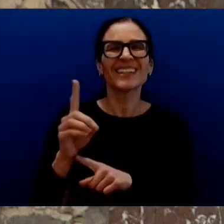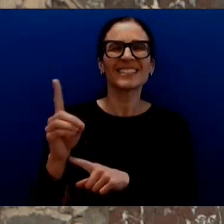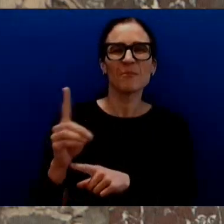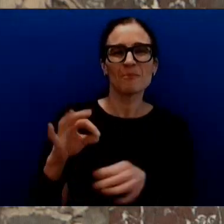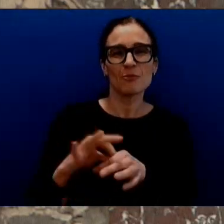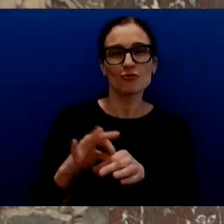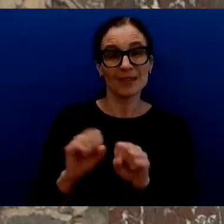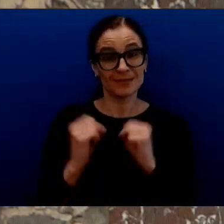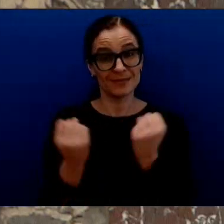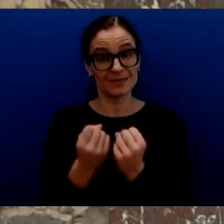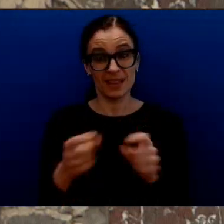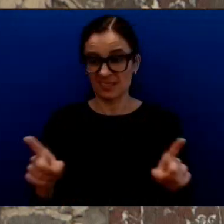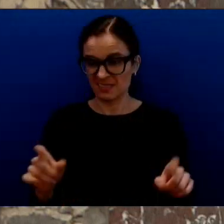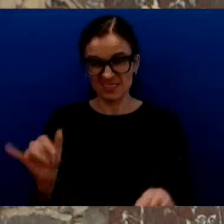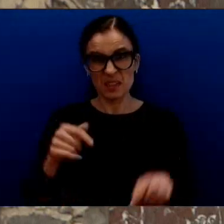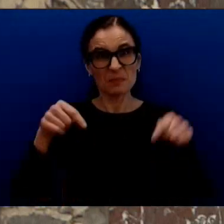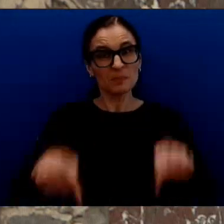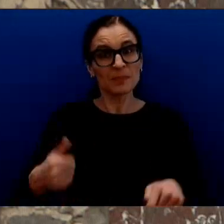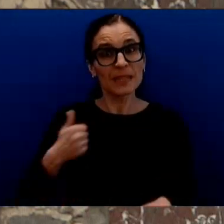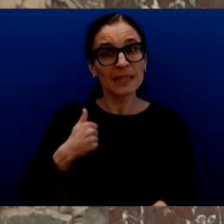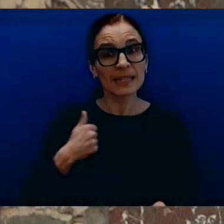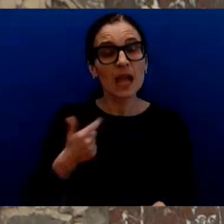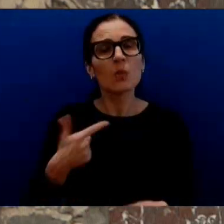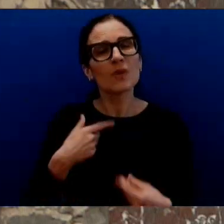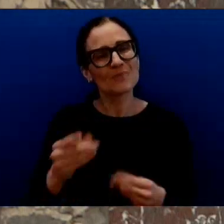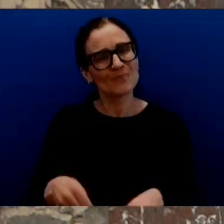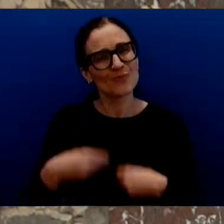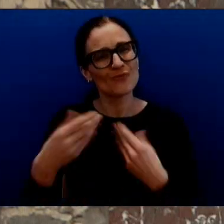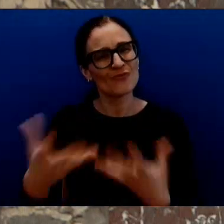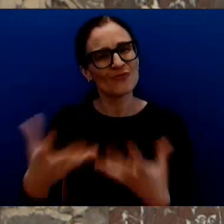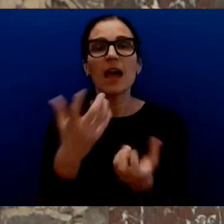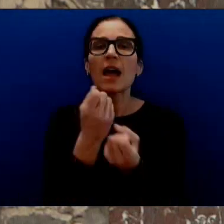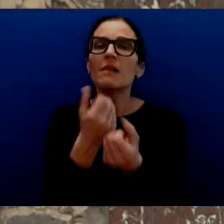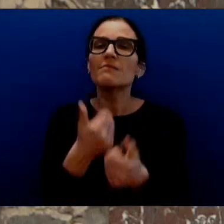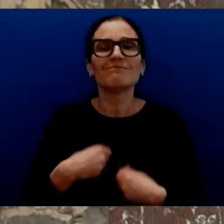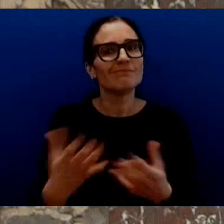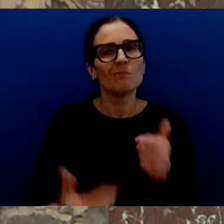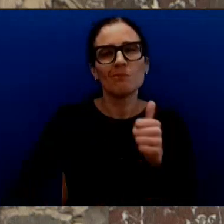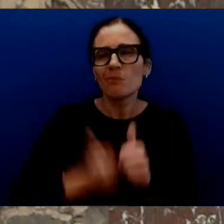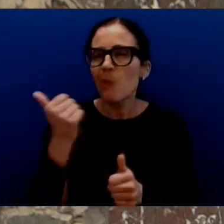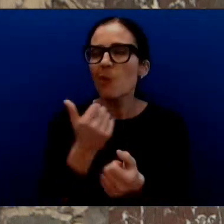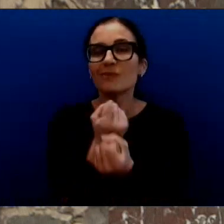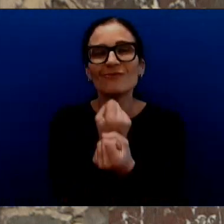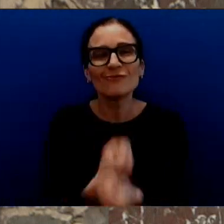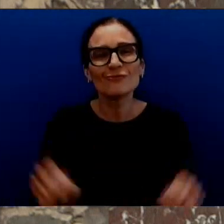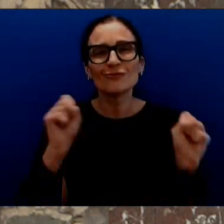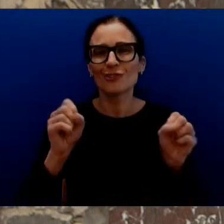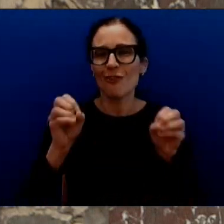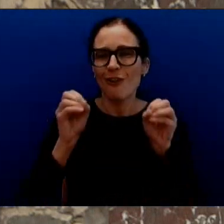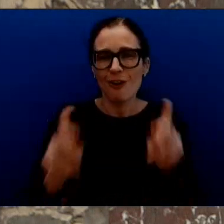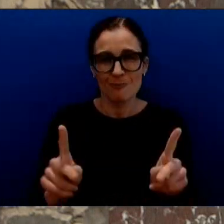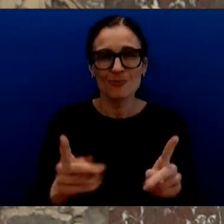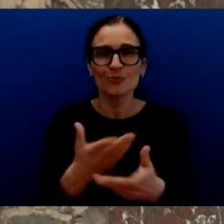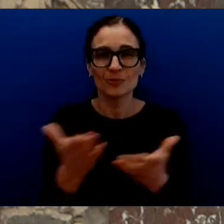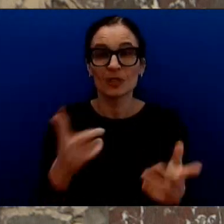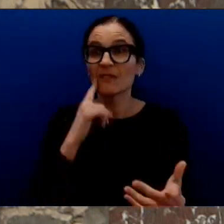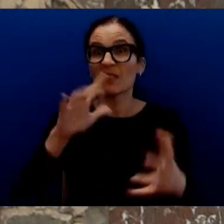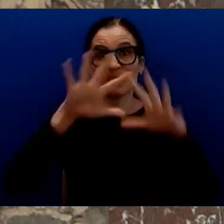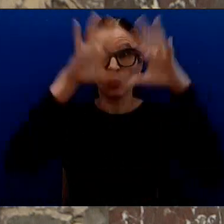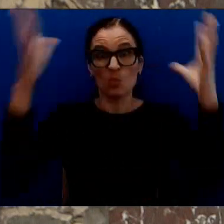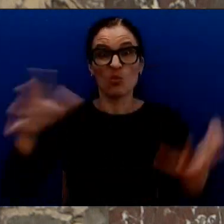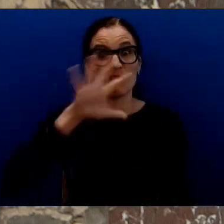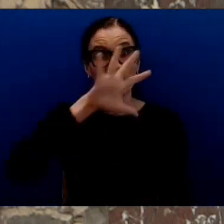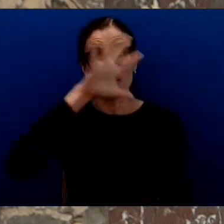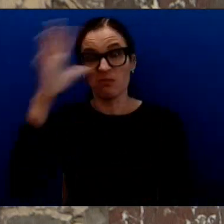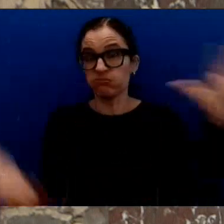for people. It seems we're increasingly in a topsy-turvy world, Honourable Speaker. Spirited political debate has always happened,